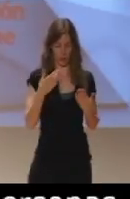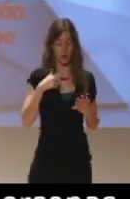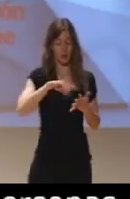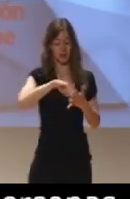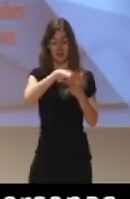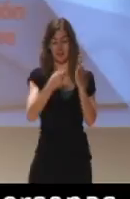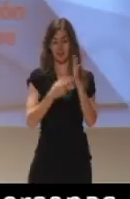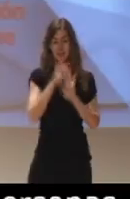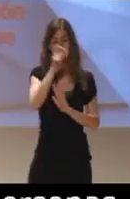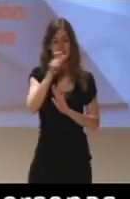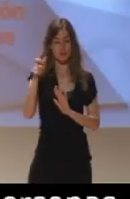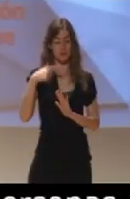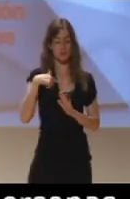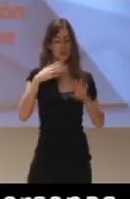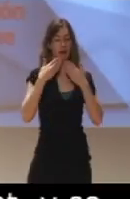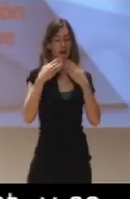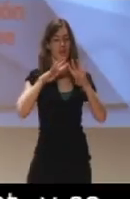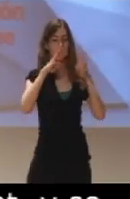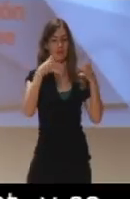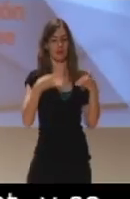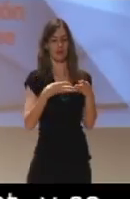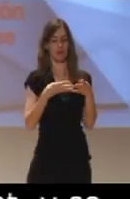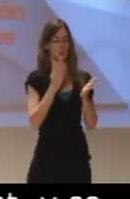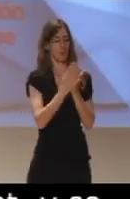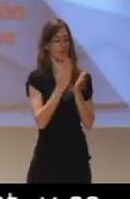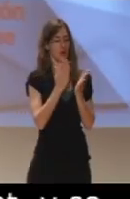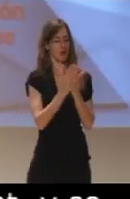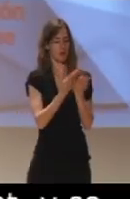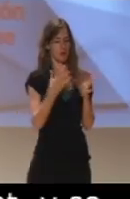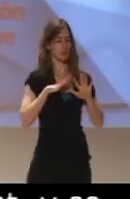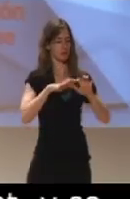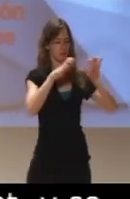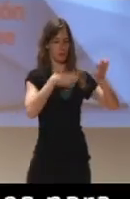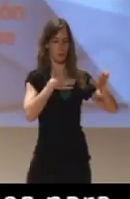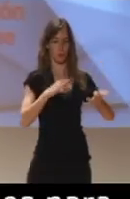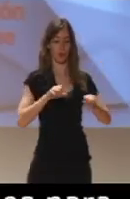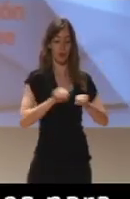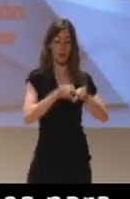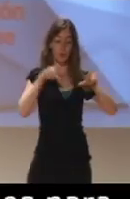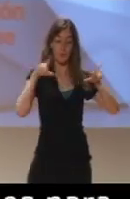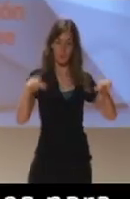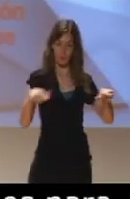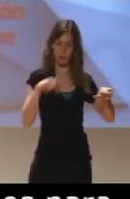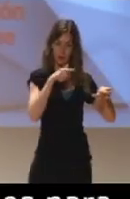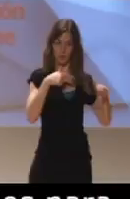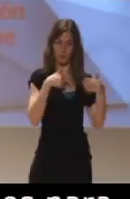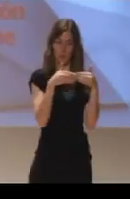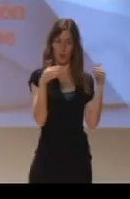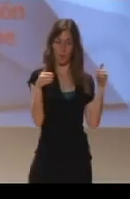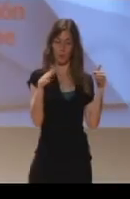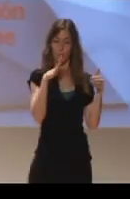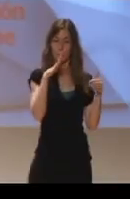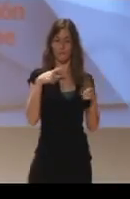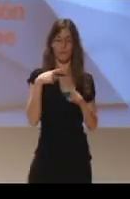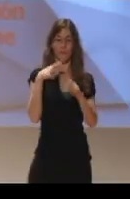And we had internet sessions, and the platform had been open to them so that they